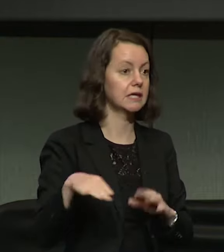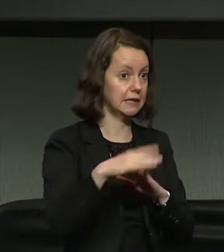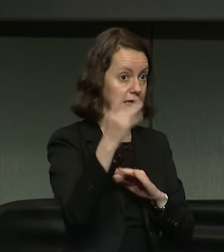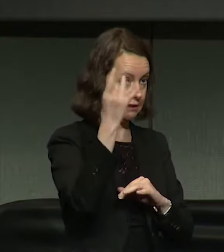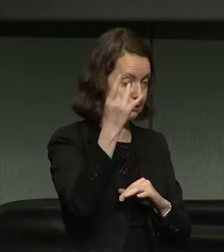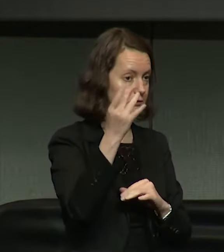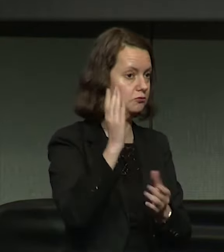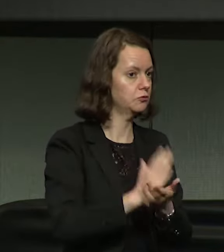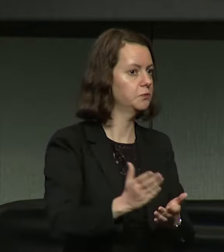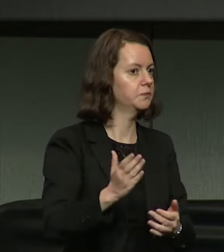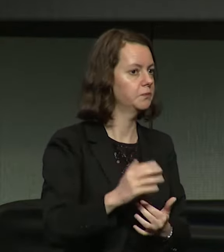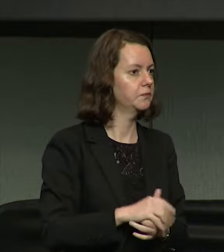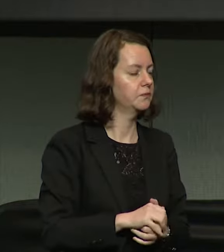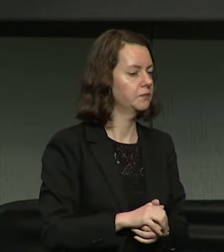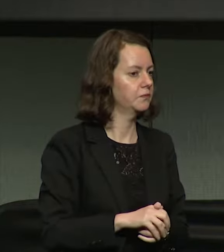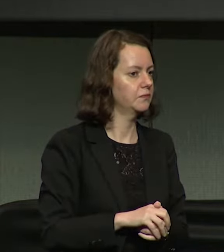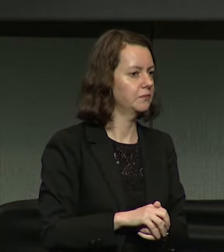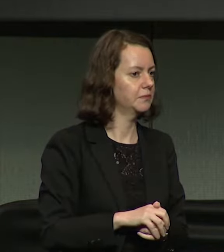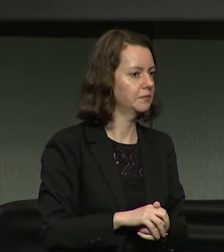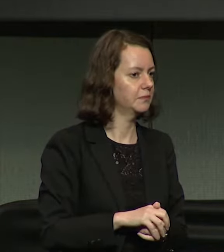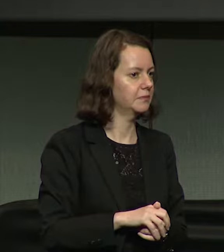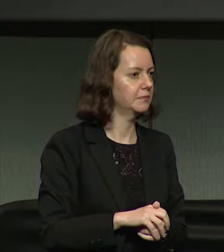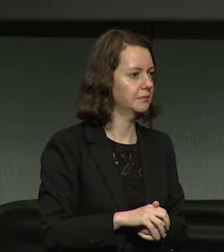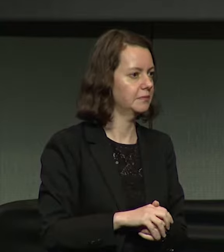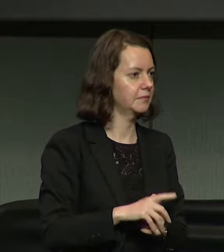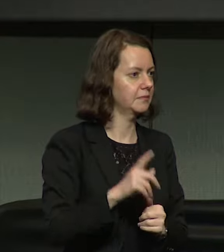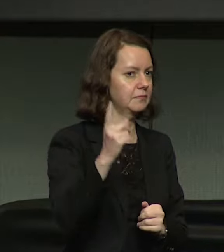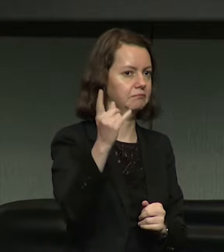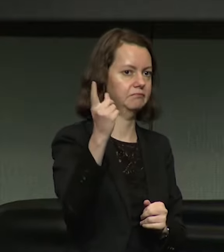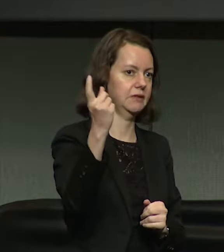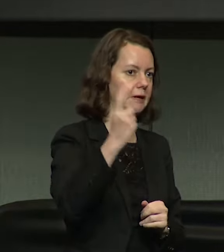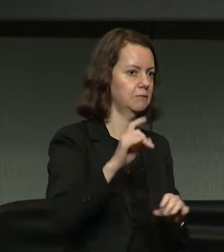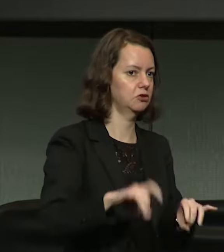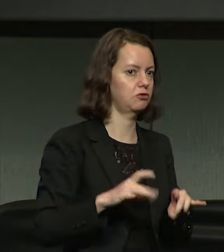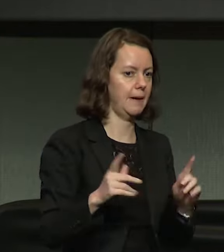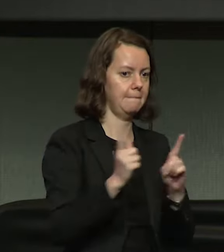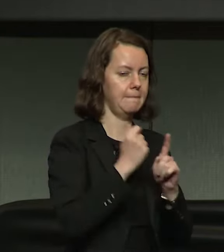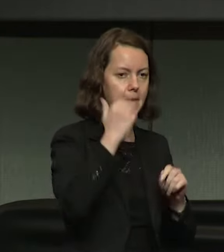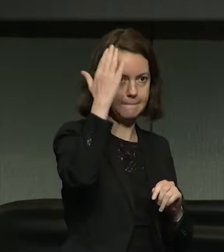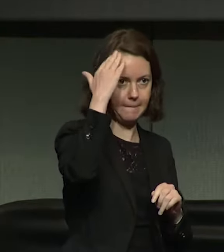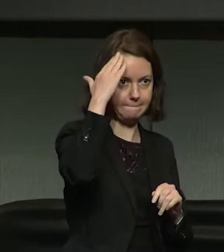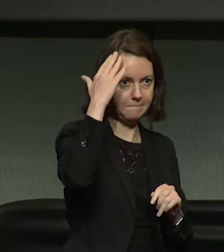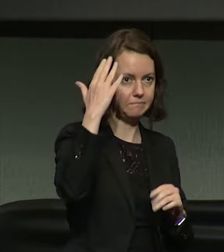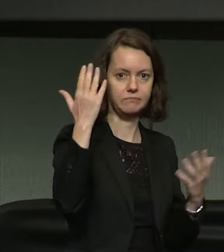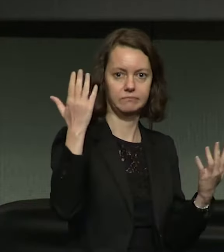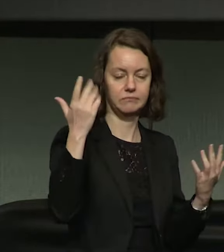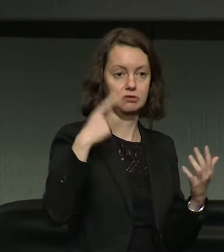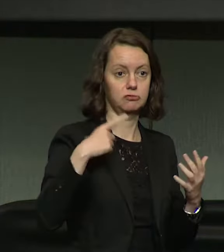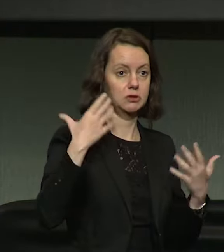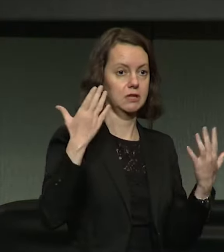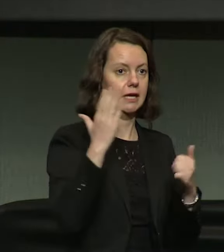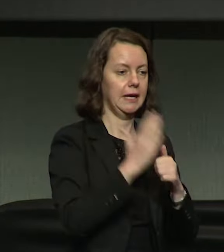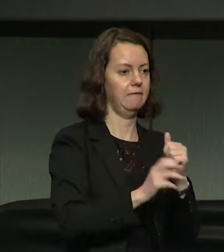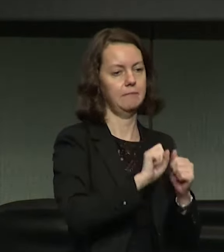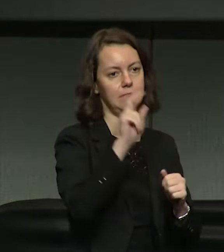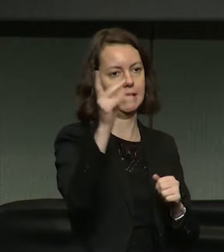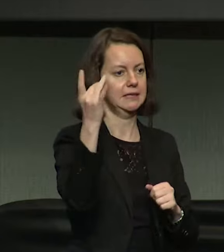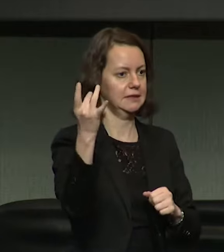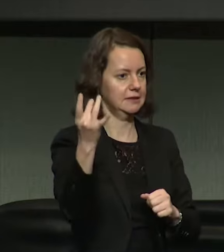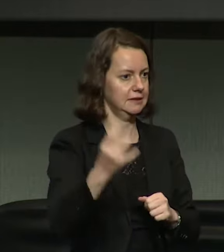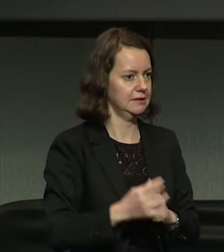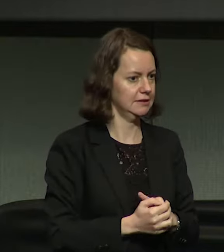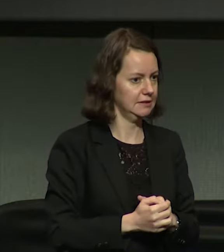Italy. And he came out to Australia, he met my mum, and for whatever reason, he didn't go back to Italy,